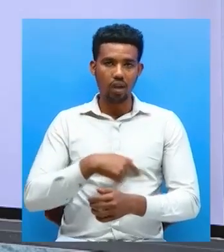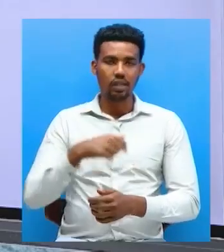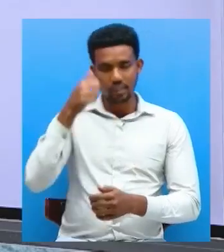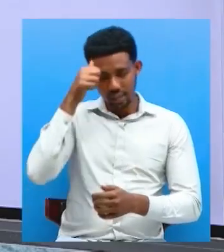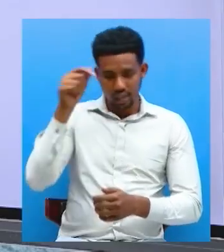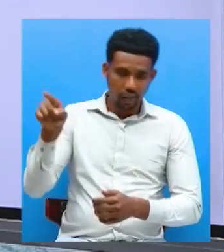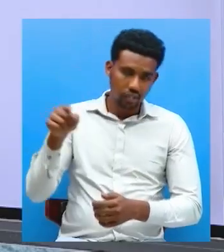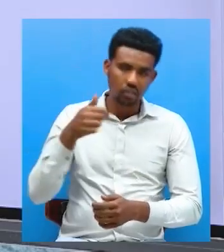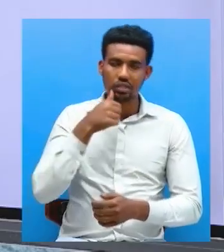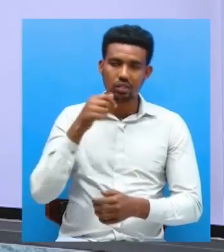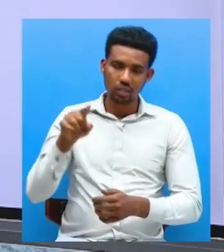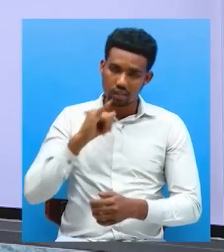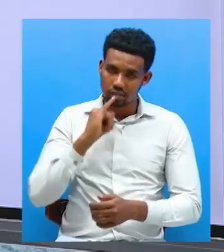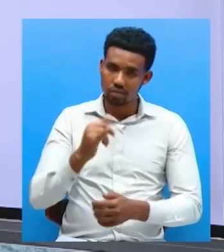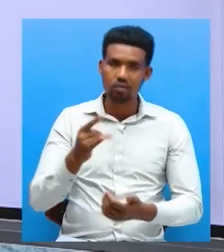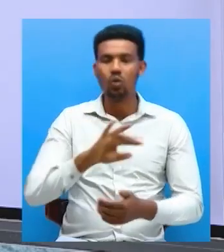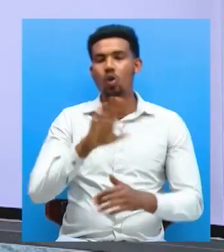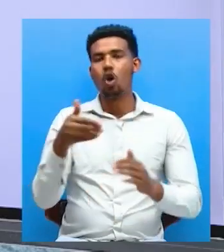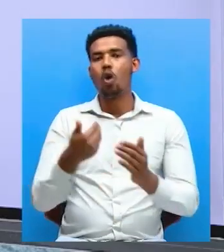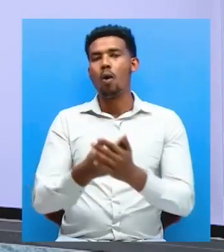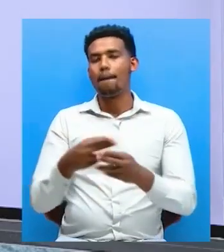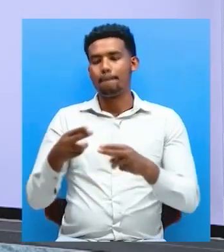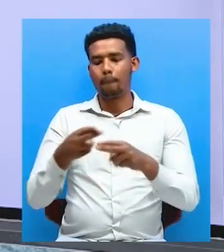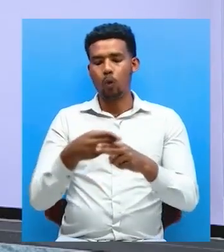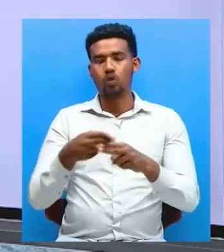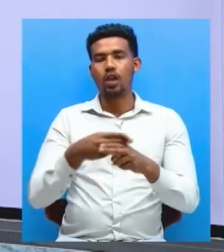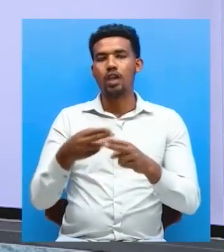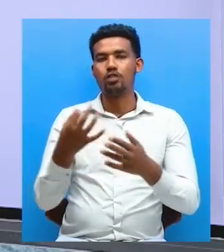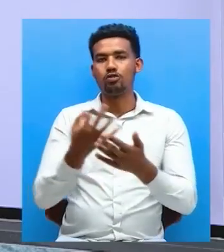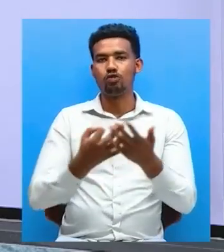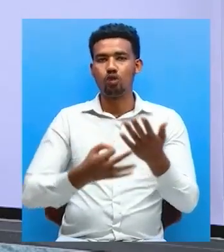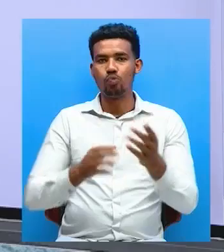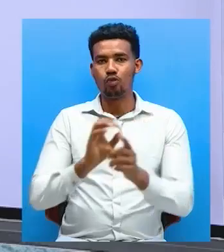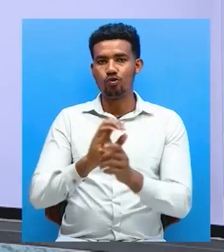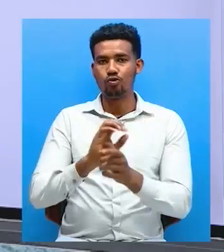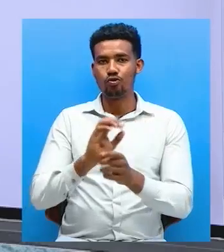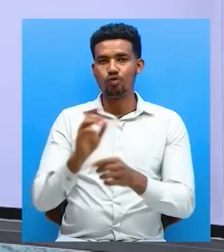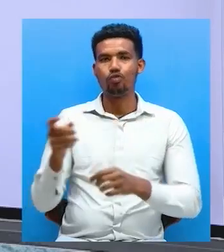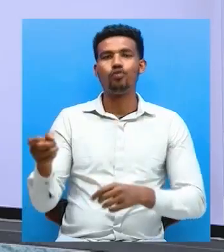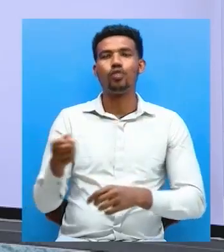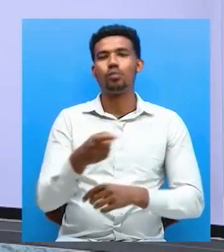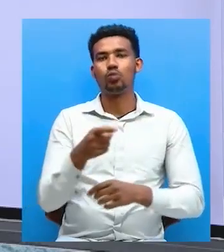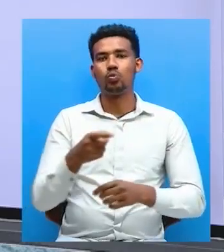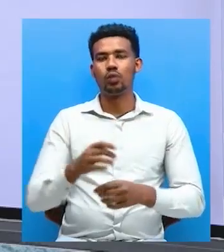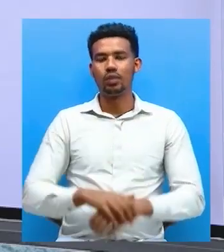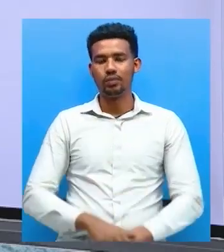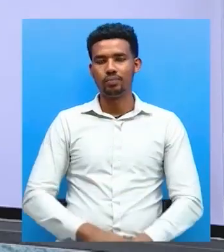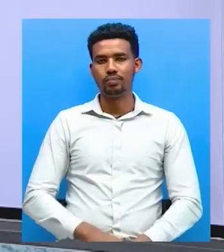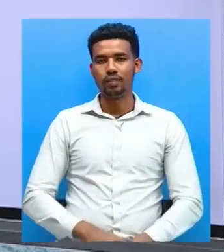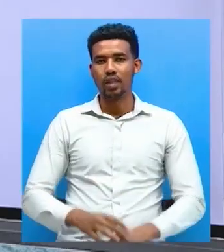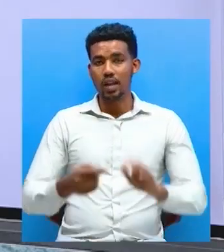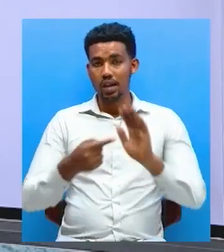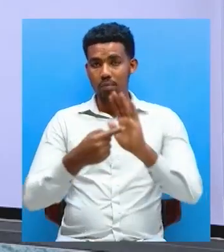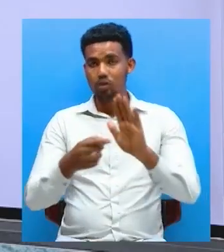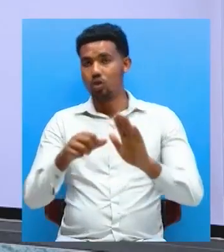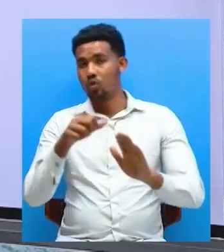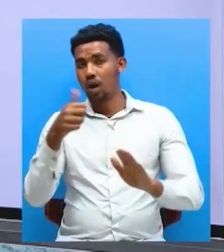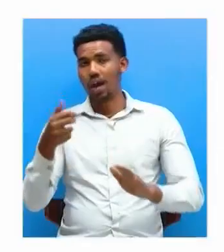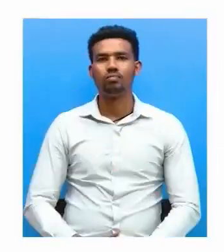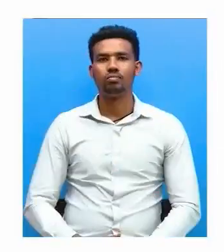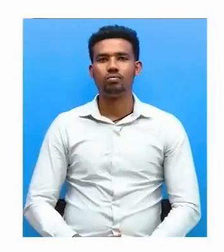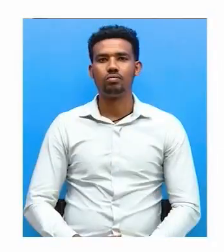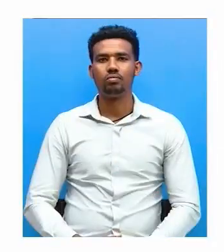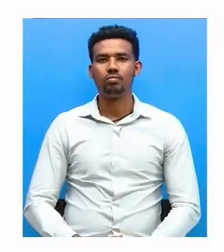is. This is a contracted form of verb to be. Let me show you with other verb to